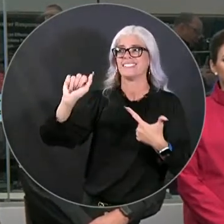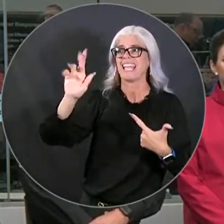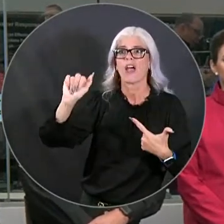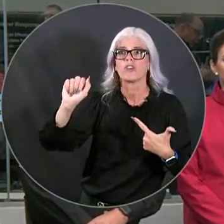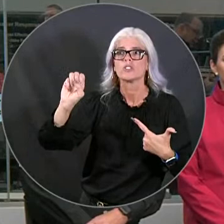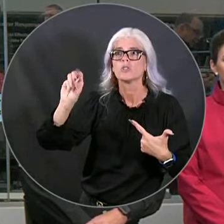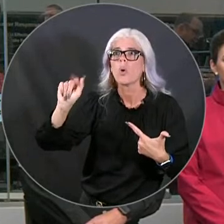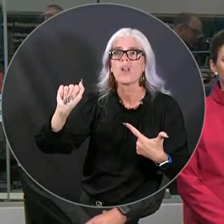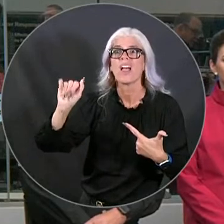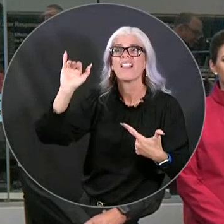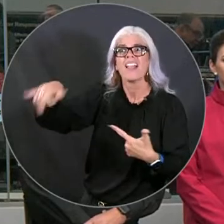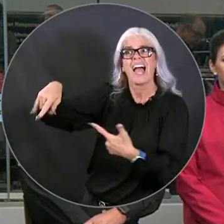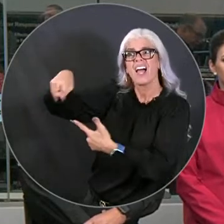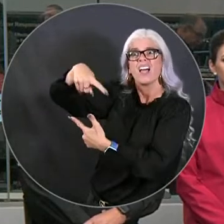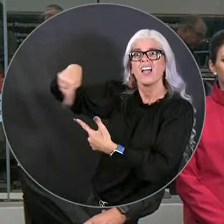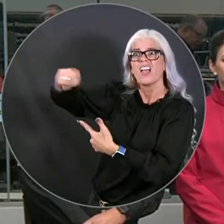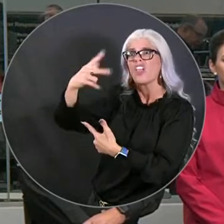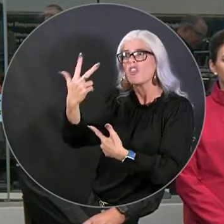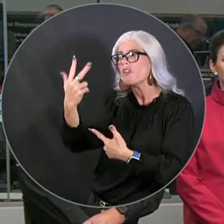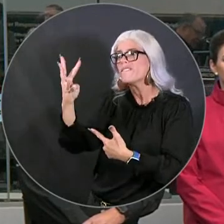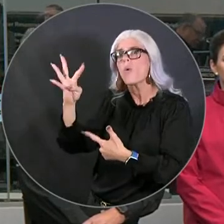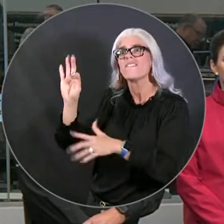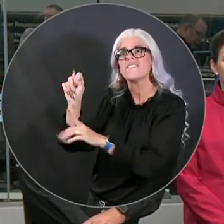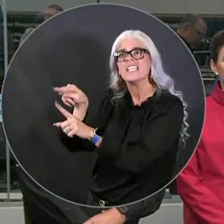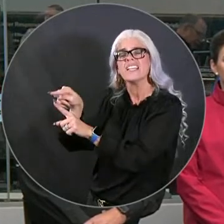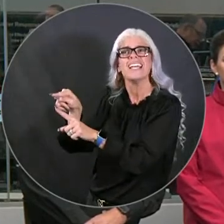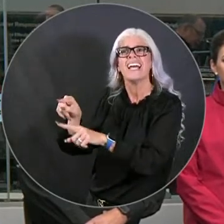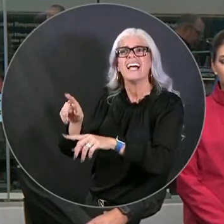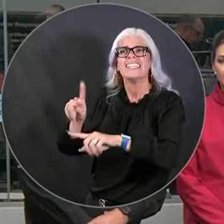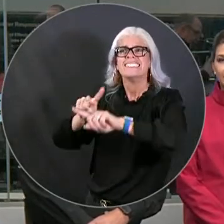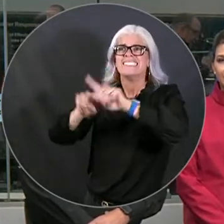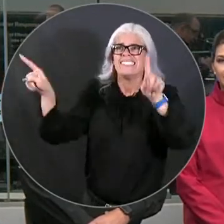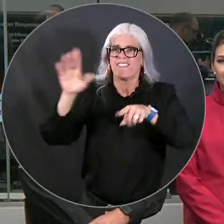different degree than what we've seen in Lee and Charlotte counties.